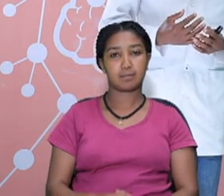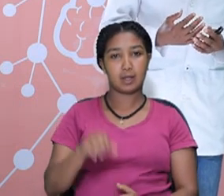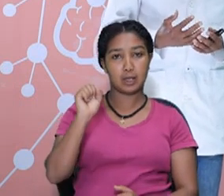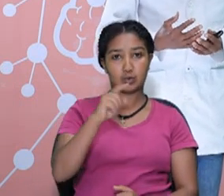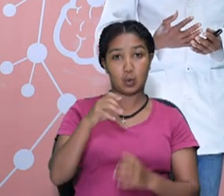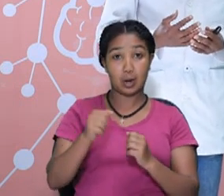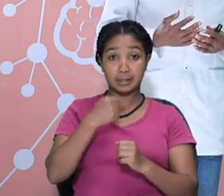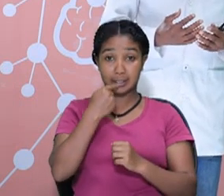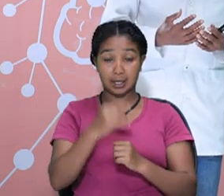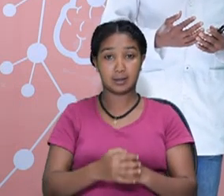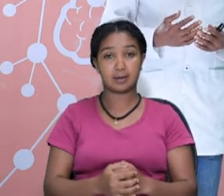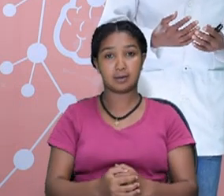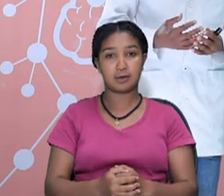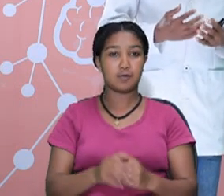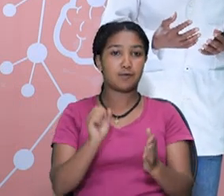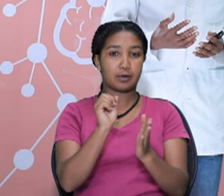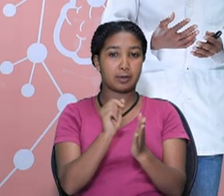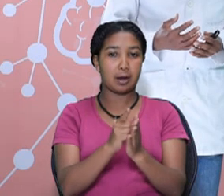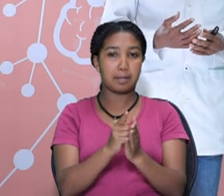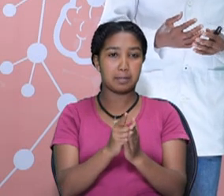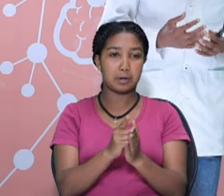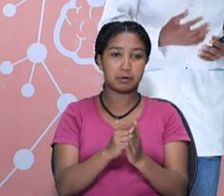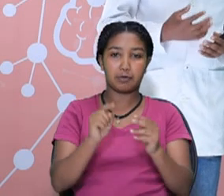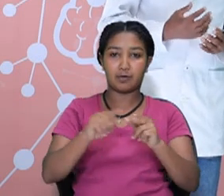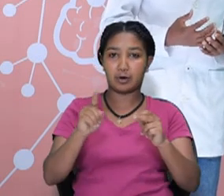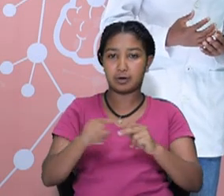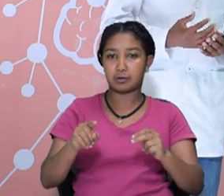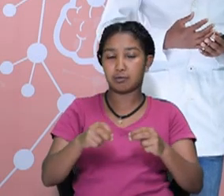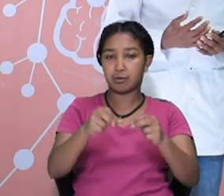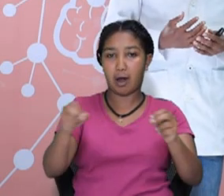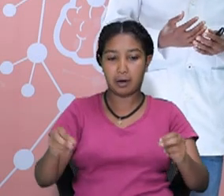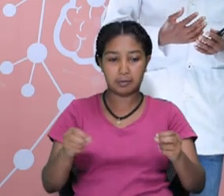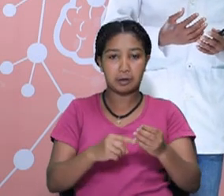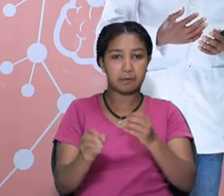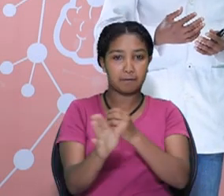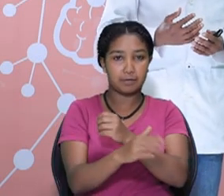Yes, you can say, for example, Lake Tana, along with its fish,